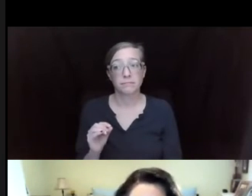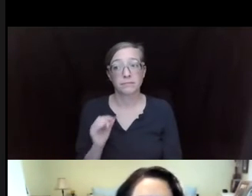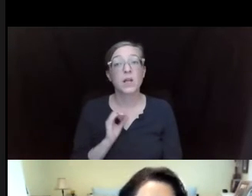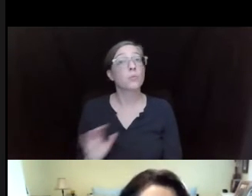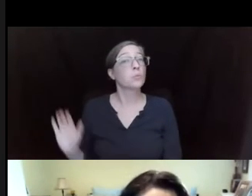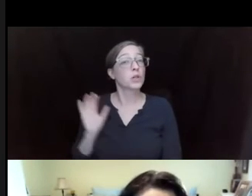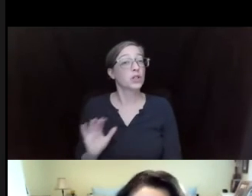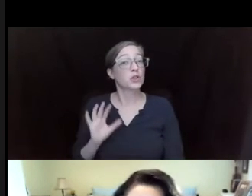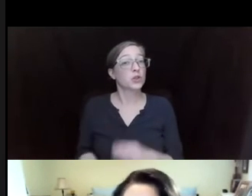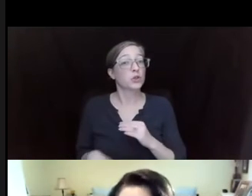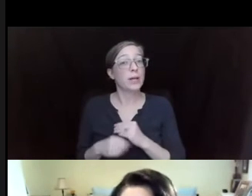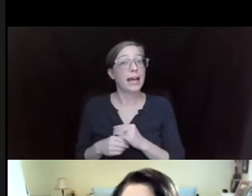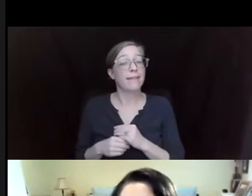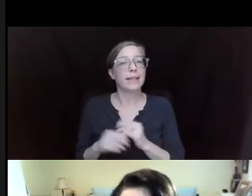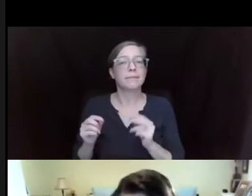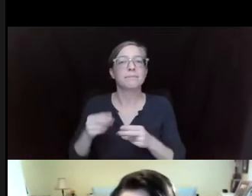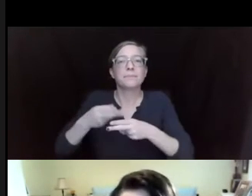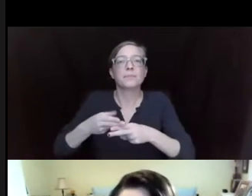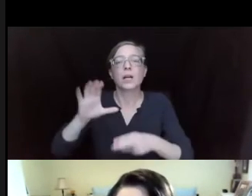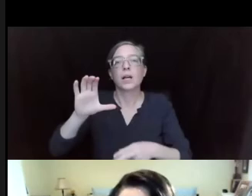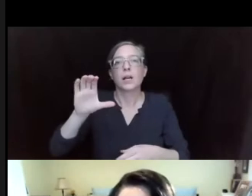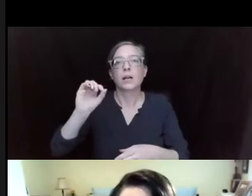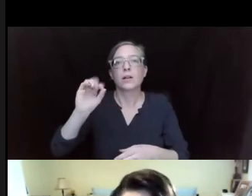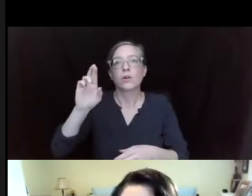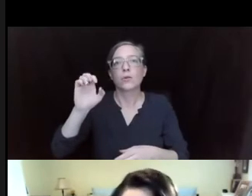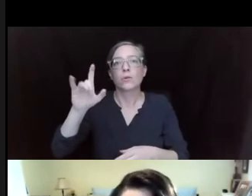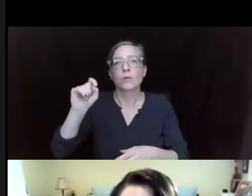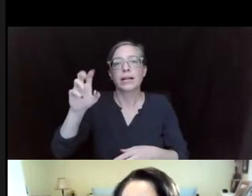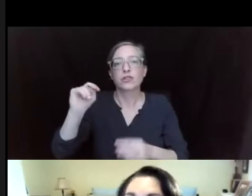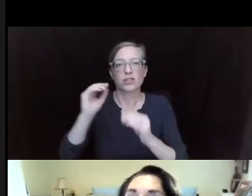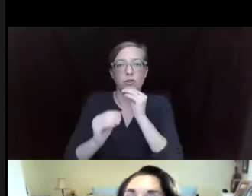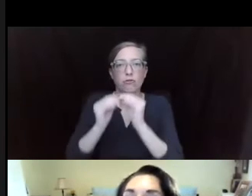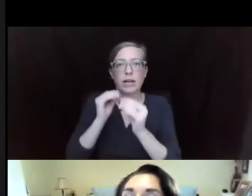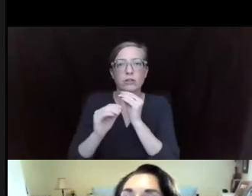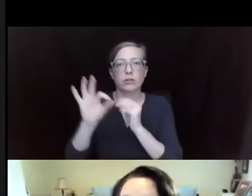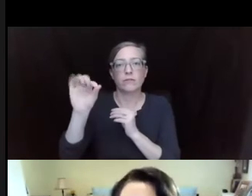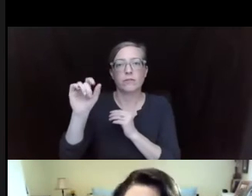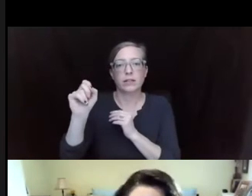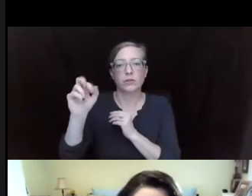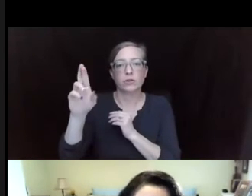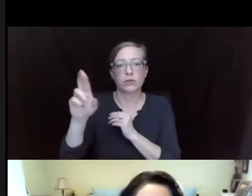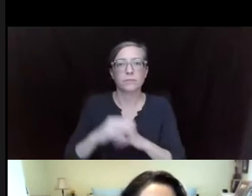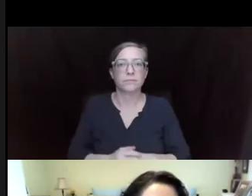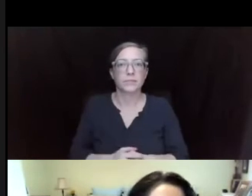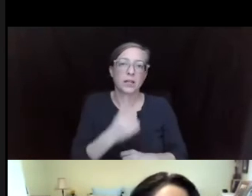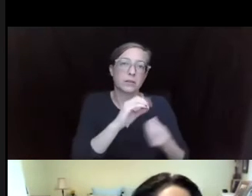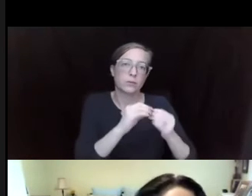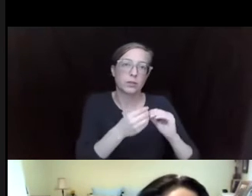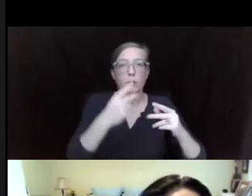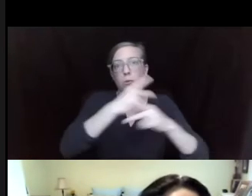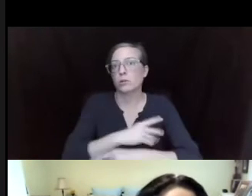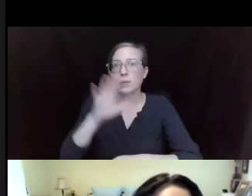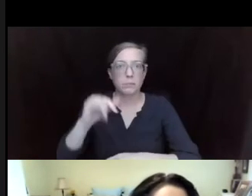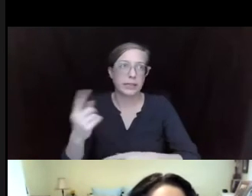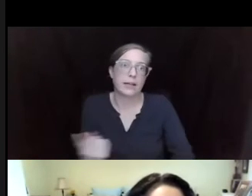factor. Sounds very fancy, but we used to add like a number, multiply the result by something, so it will match the result. And actually